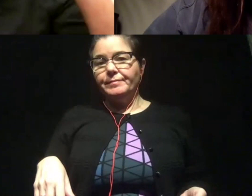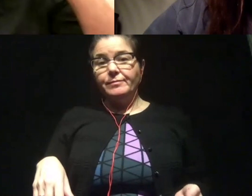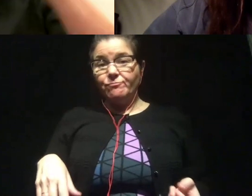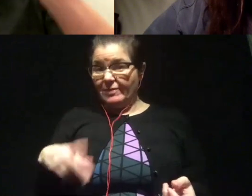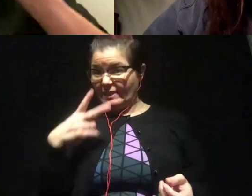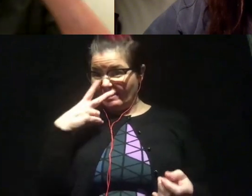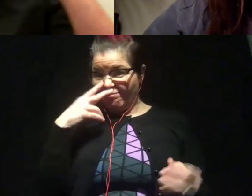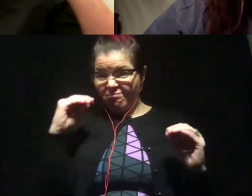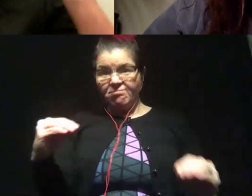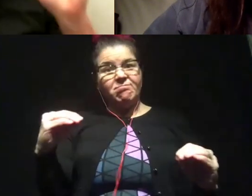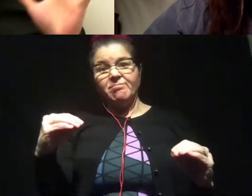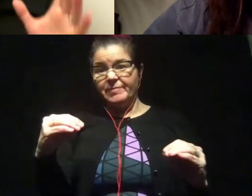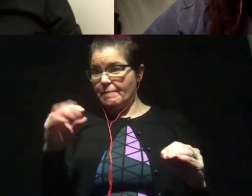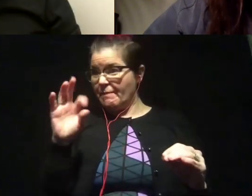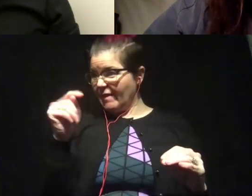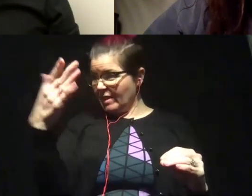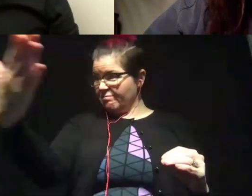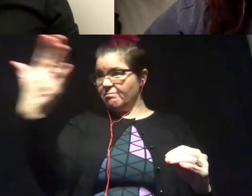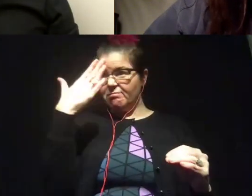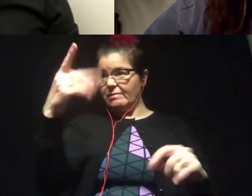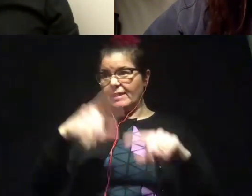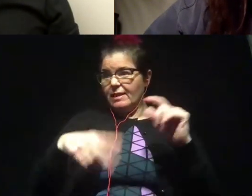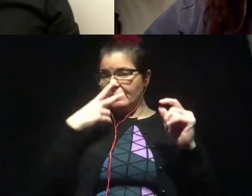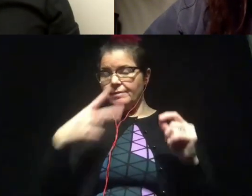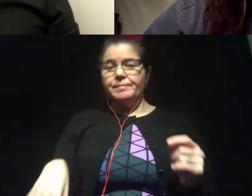see more than 5 feet in front of you anywhere.